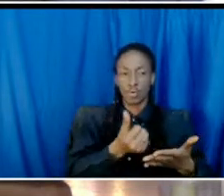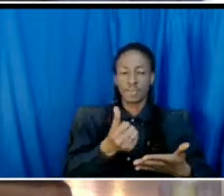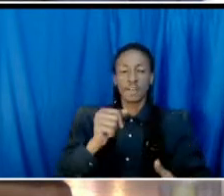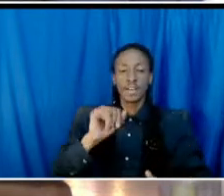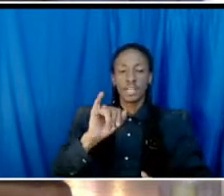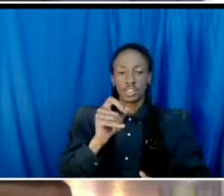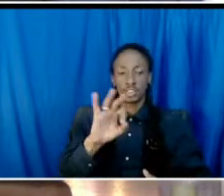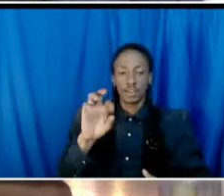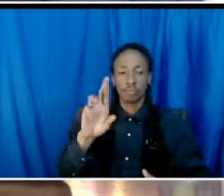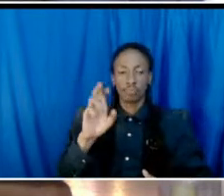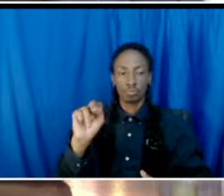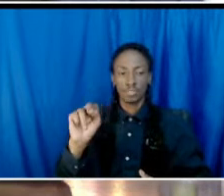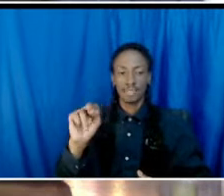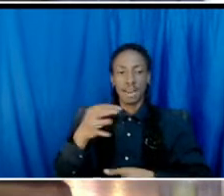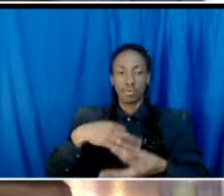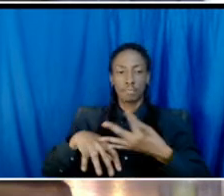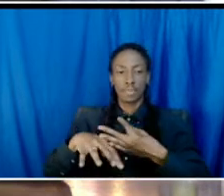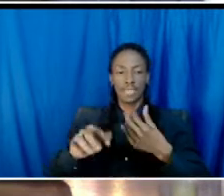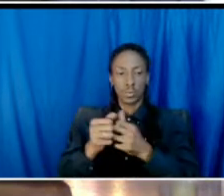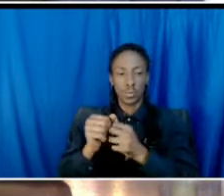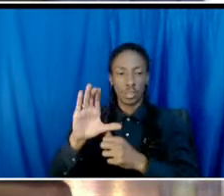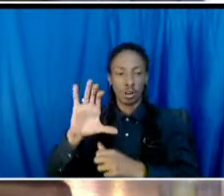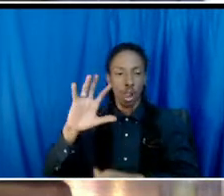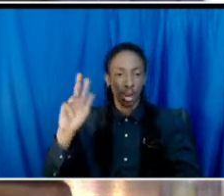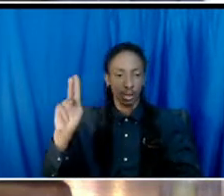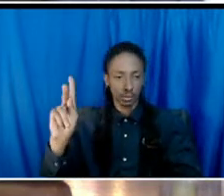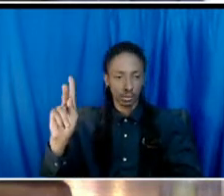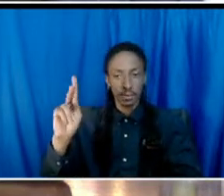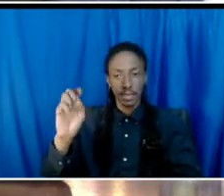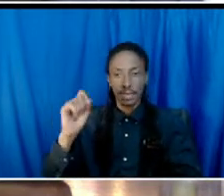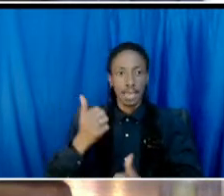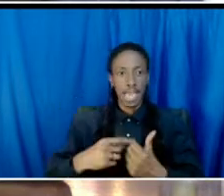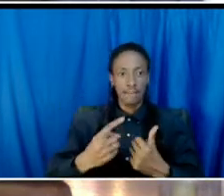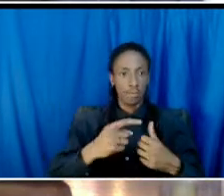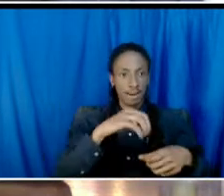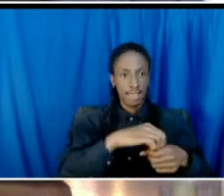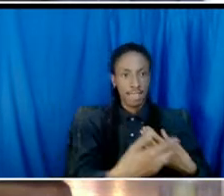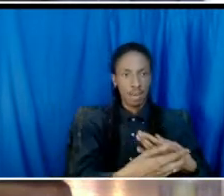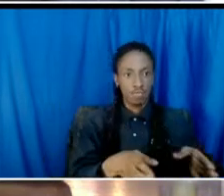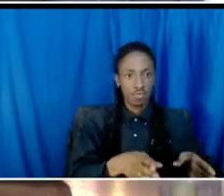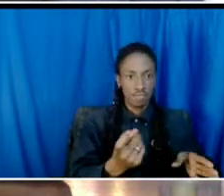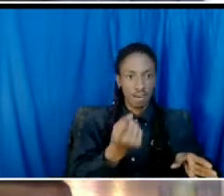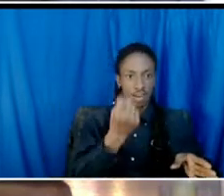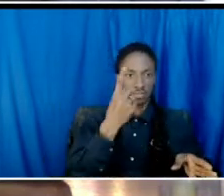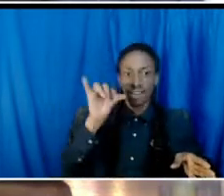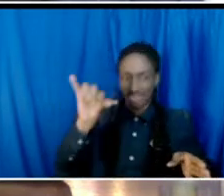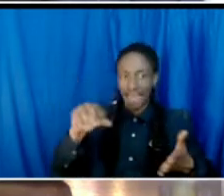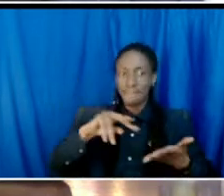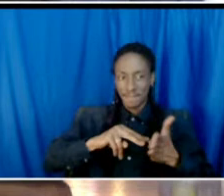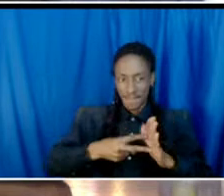him with Jeff Clark. And everyone in the room, I think, understood that that meant that letter would go out.